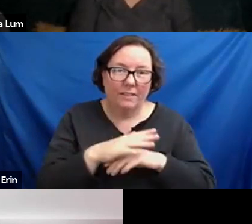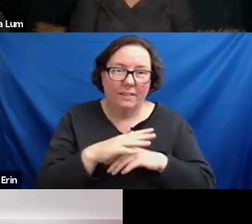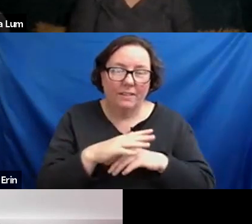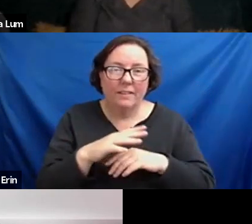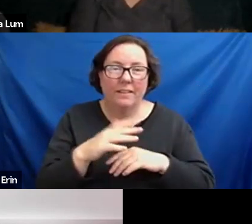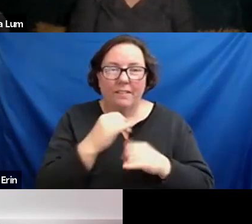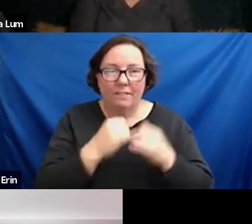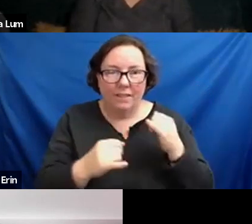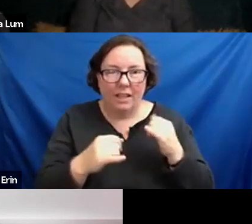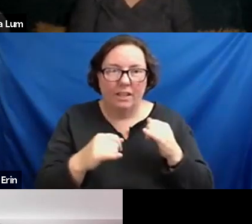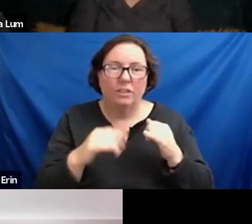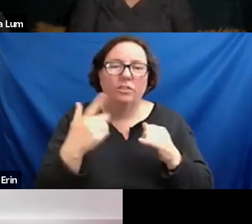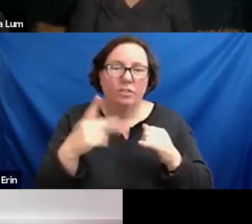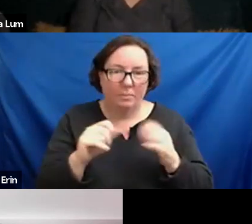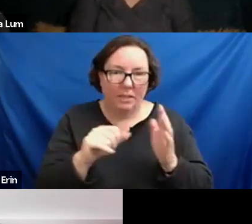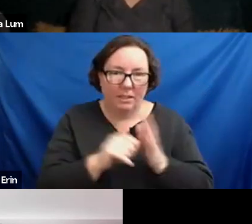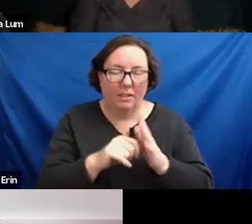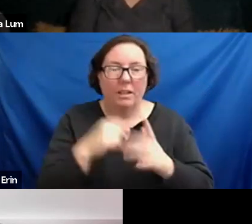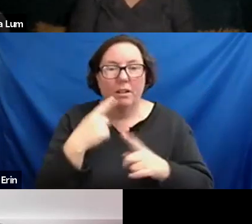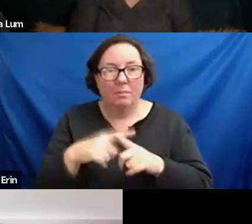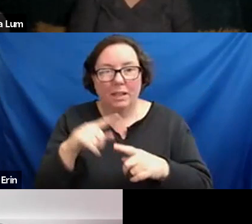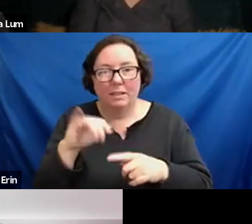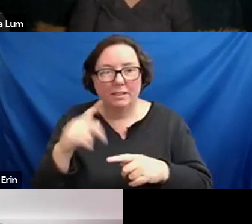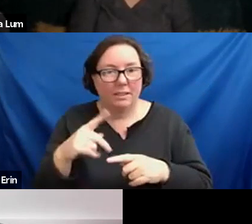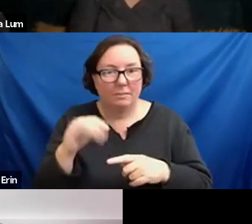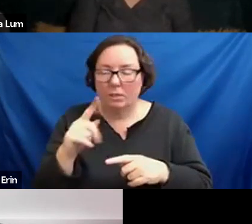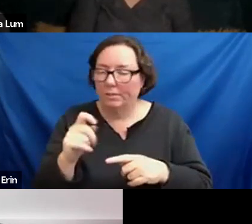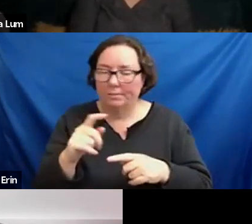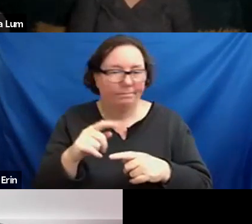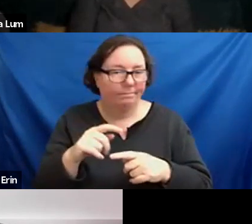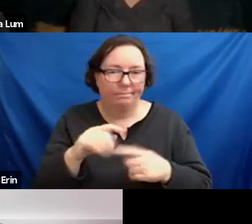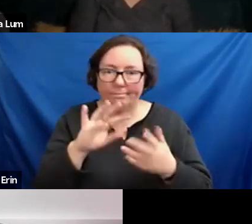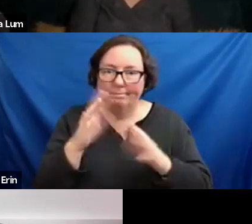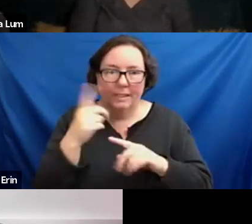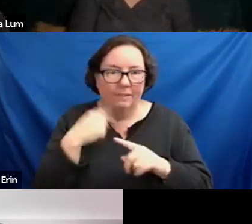calculation. Combined with our zip code, the sad end result for